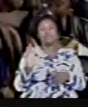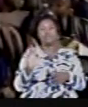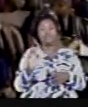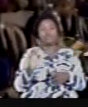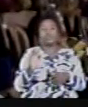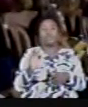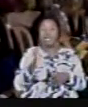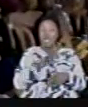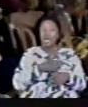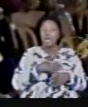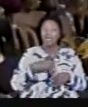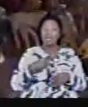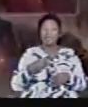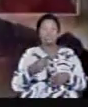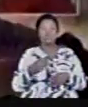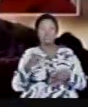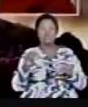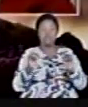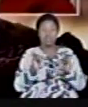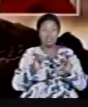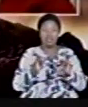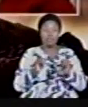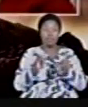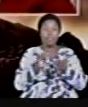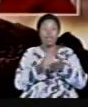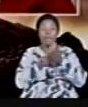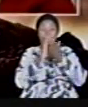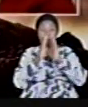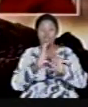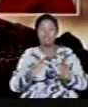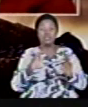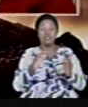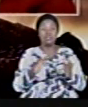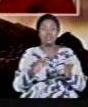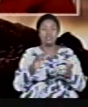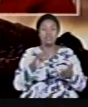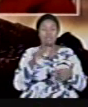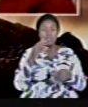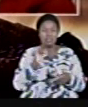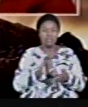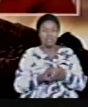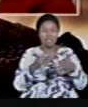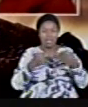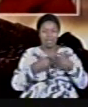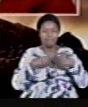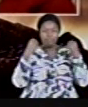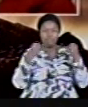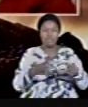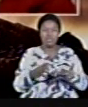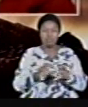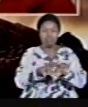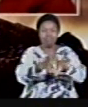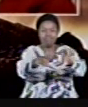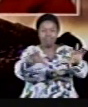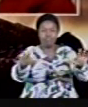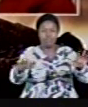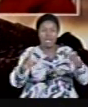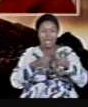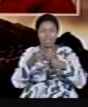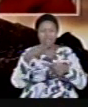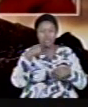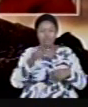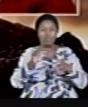same pleased the whole multitude. And they chose Stephen, a man full